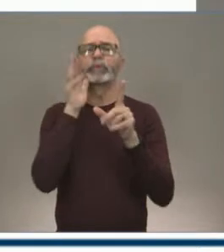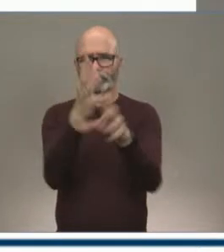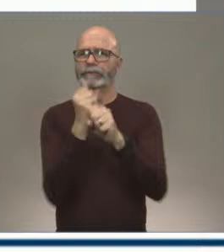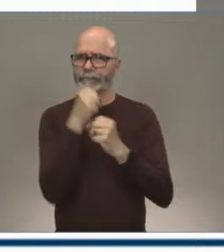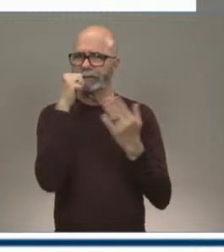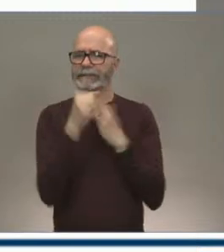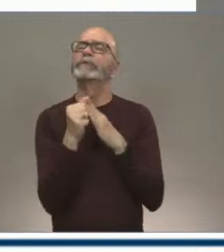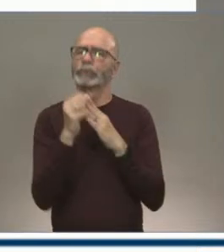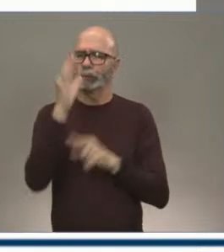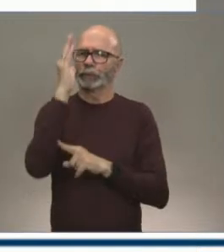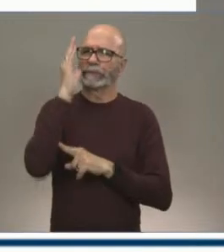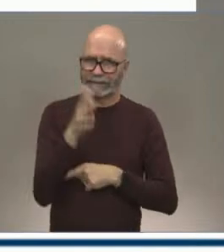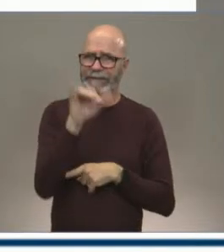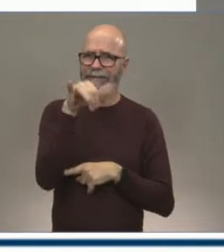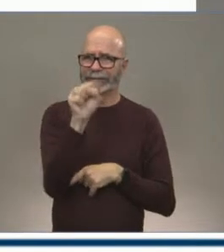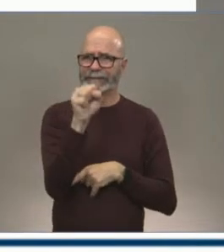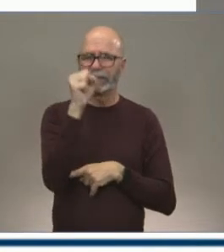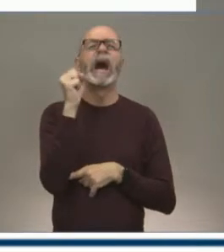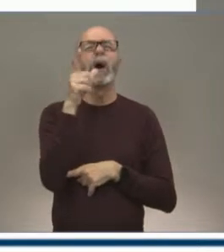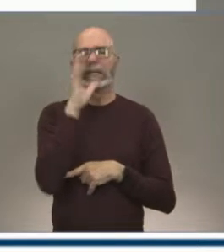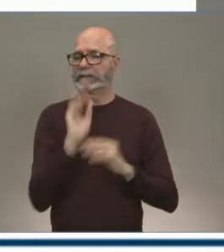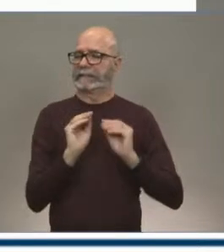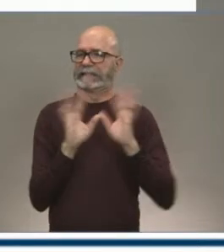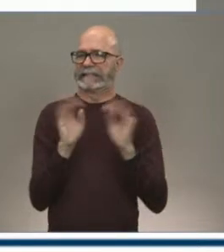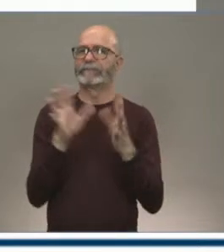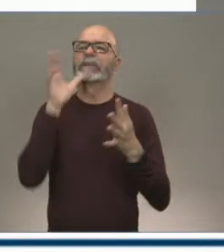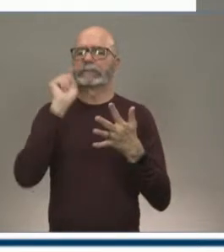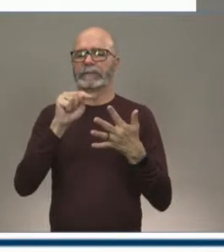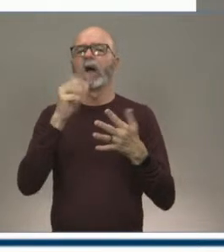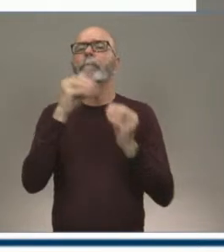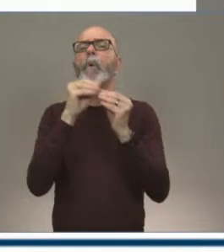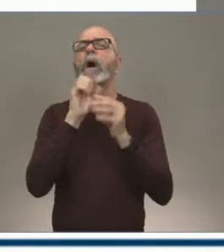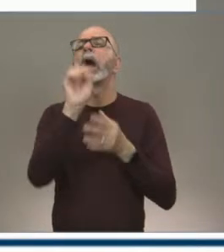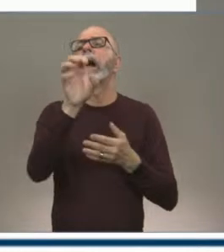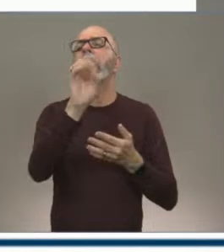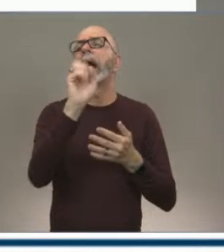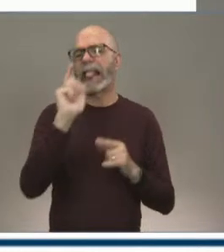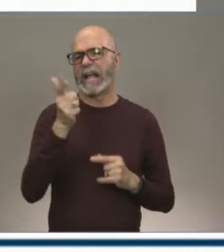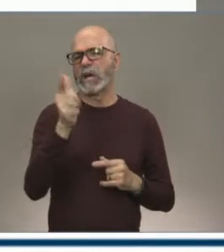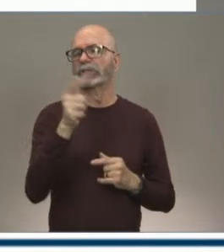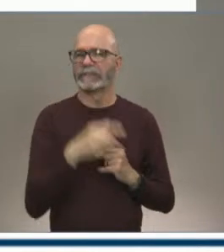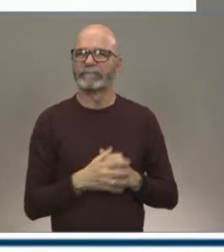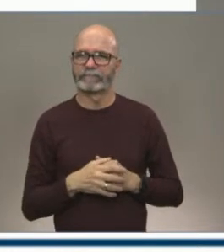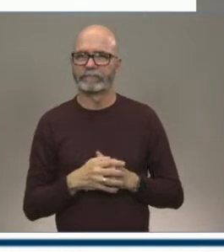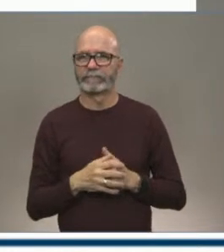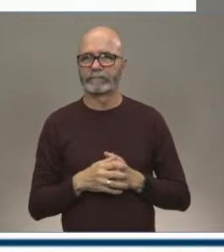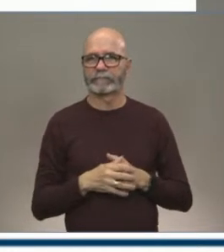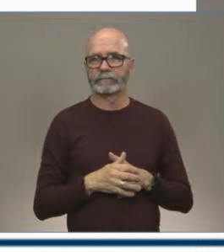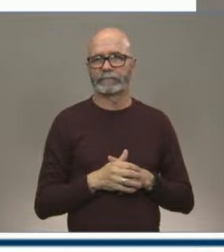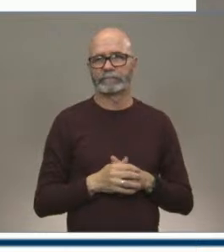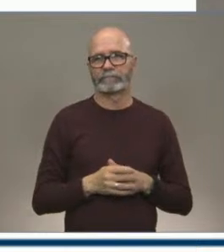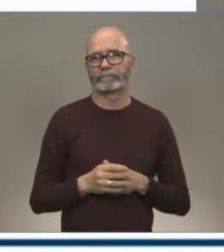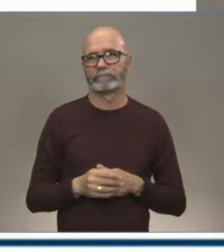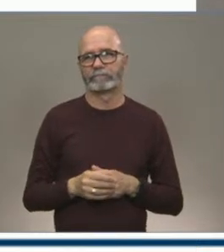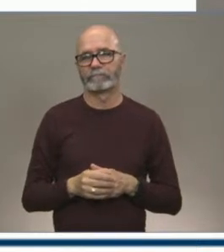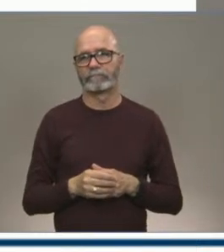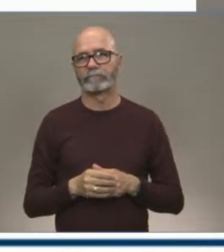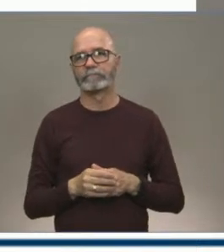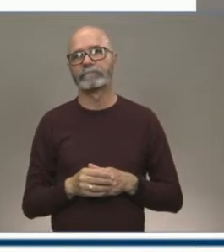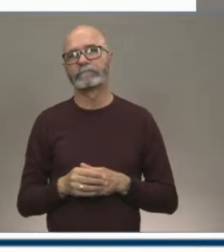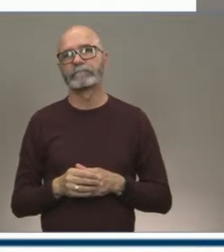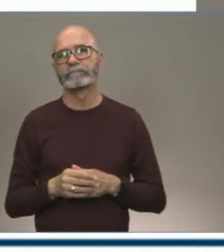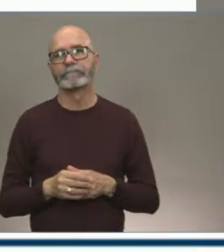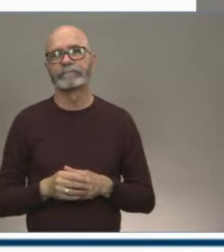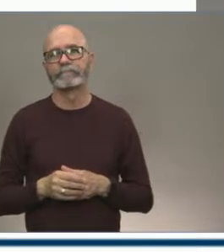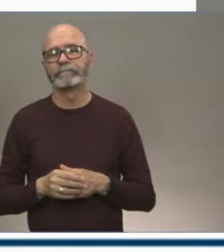We'll clarify that in our further communications, but I think one of the things is people have not, the letters aren't going to